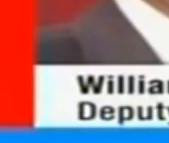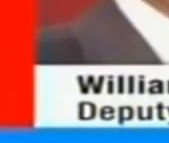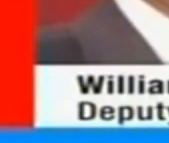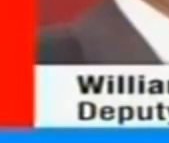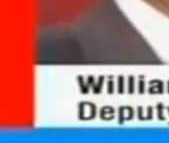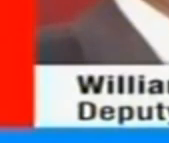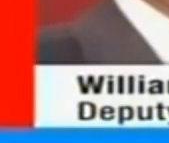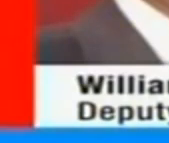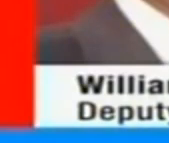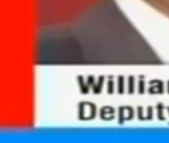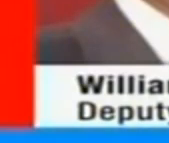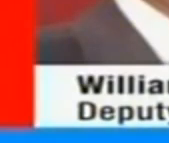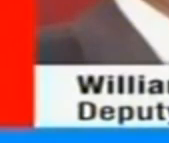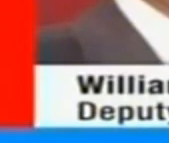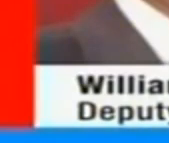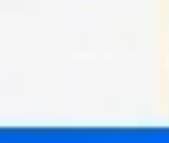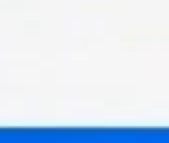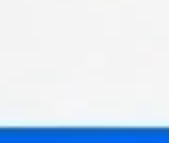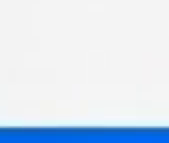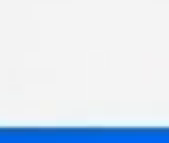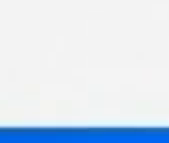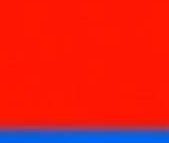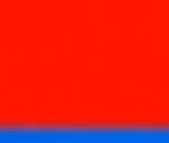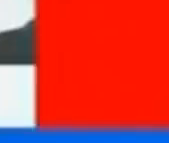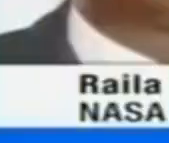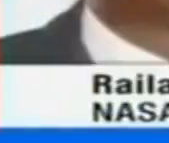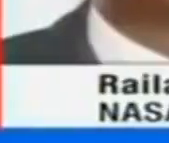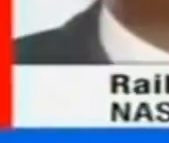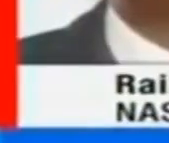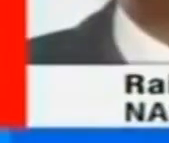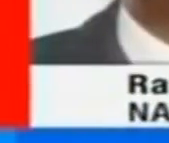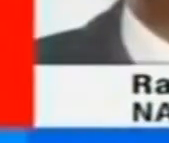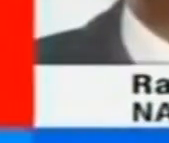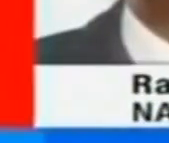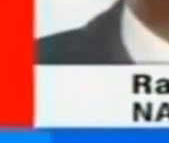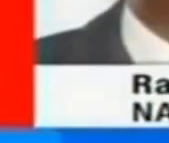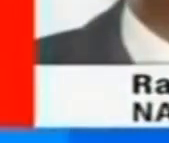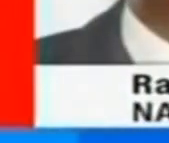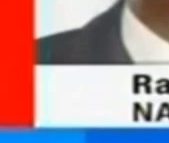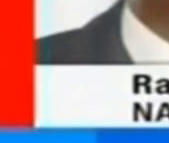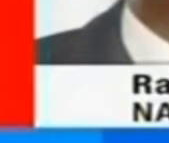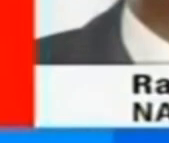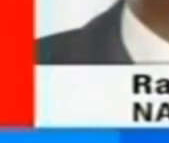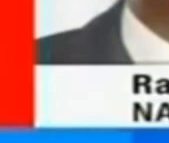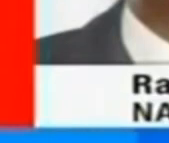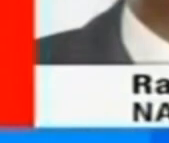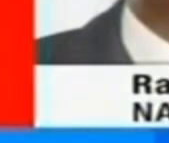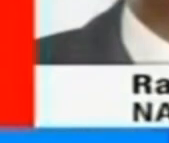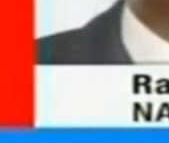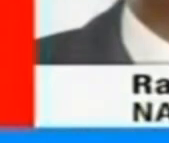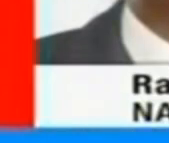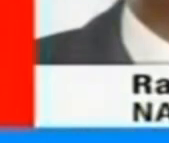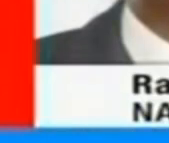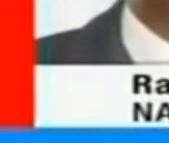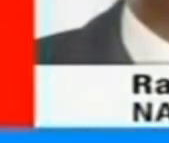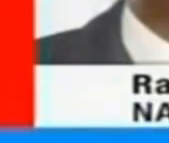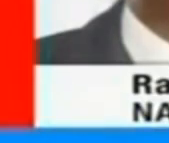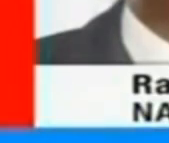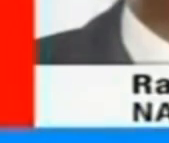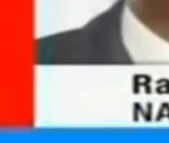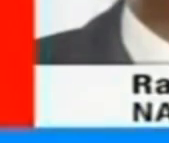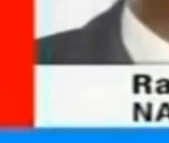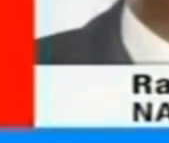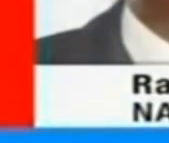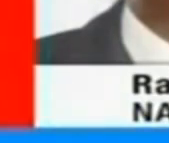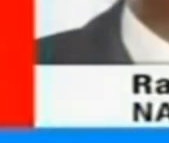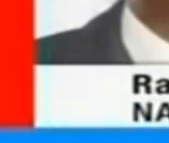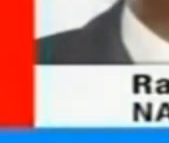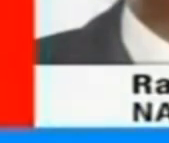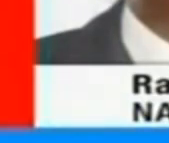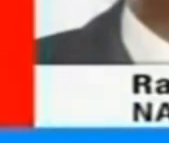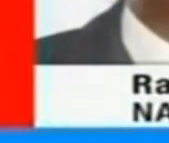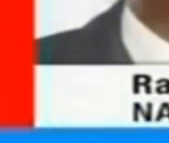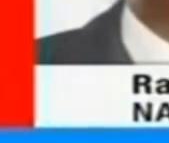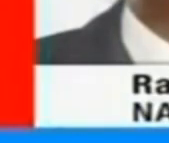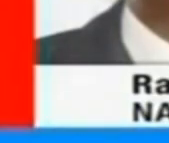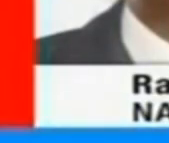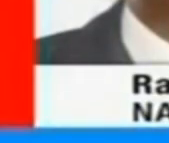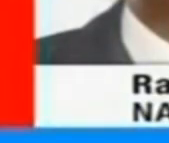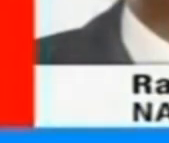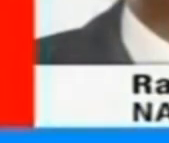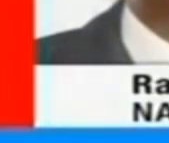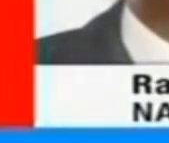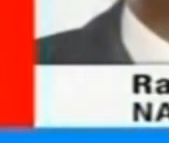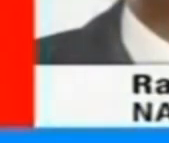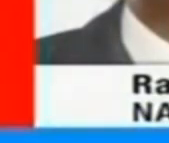the negotiation table. NASA presidential candidate Raila Odinga says the fallen diplomat was an